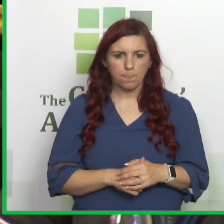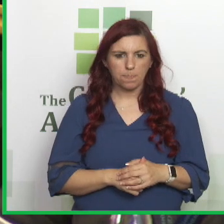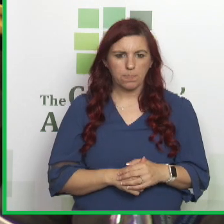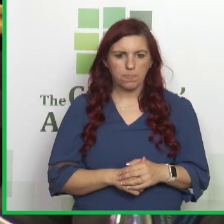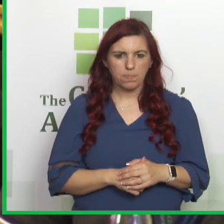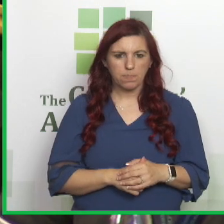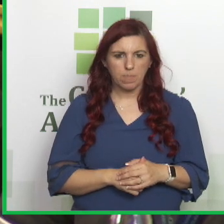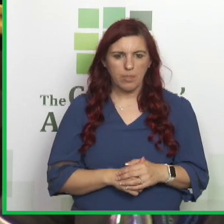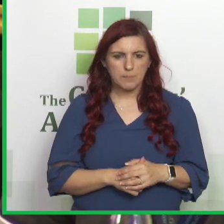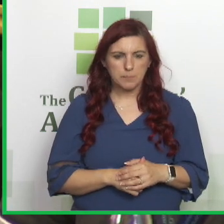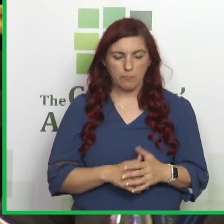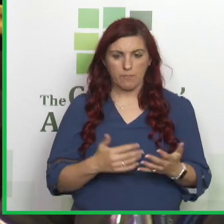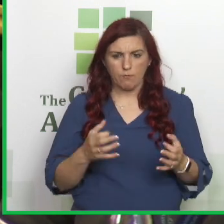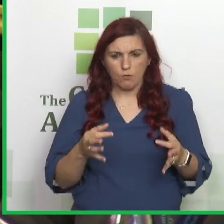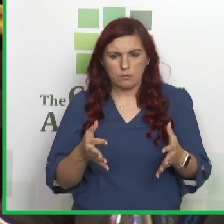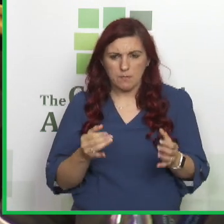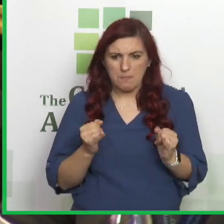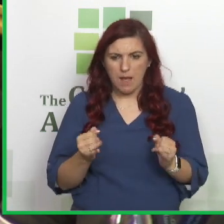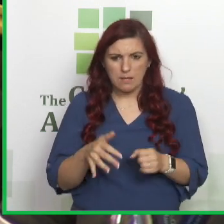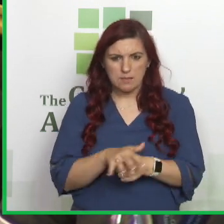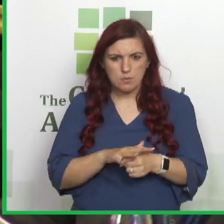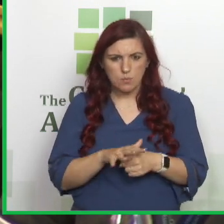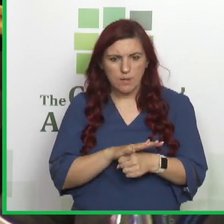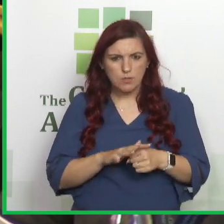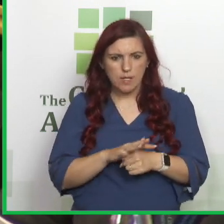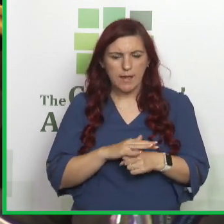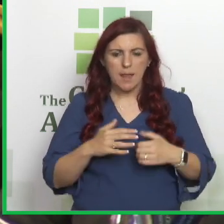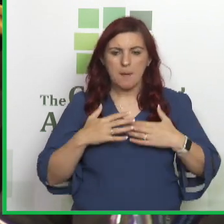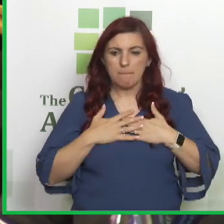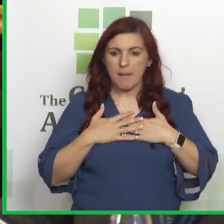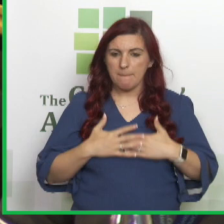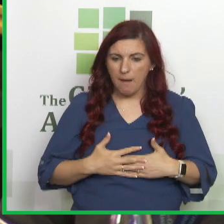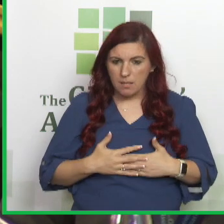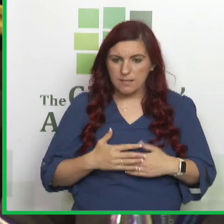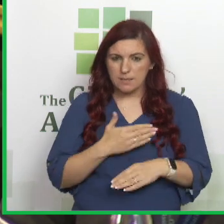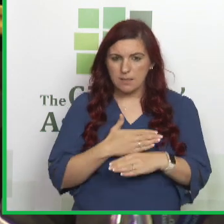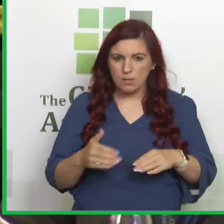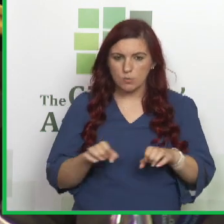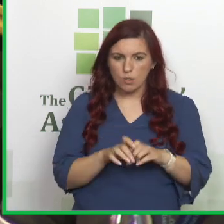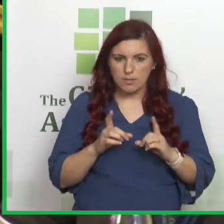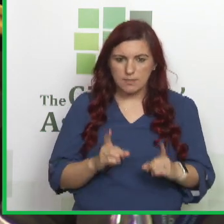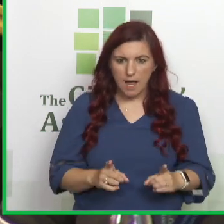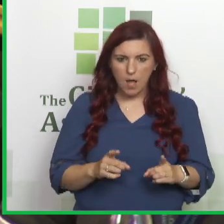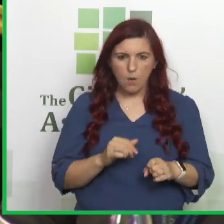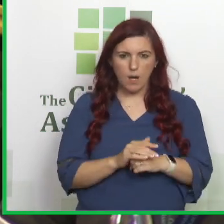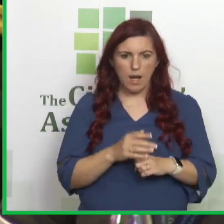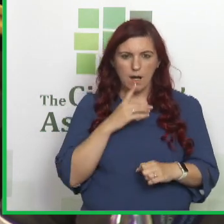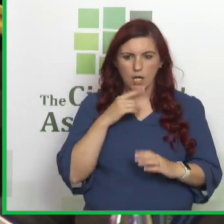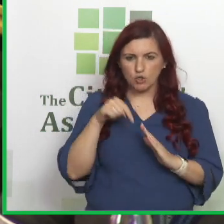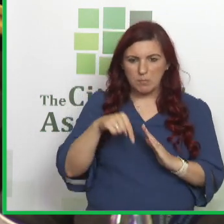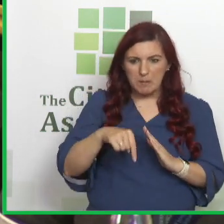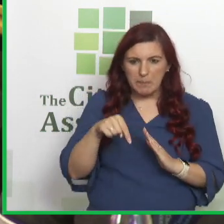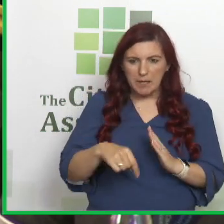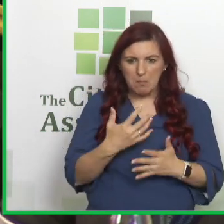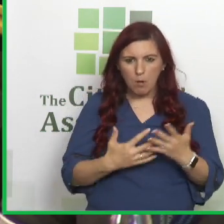That left me in a really bad place. My body started to shut down. I was passing blood when I go to the toilet.